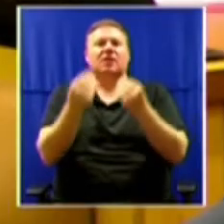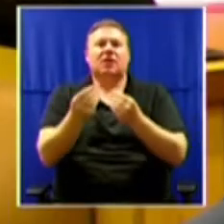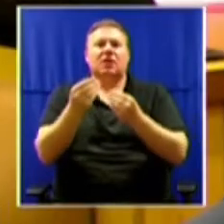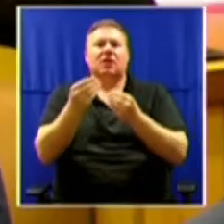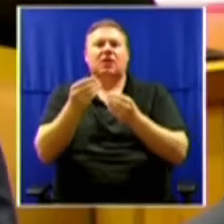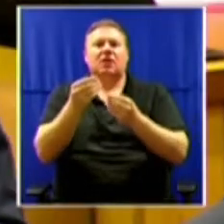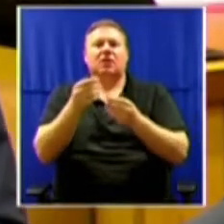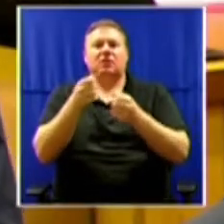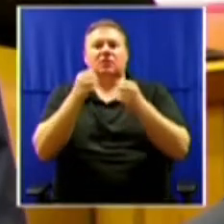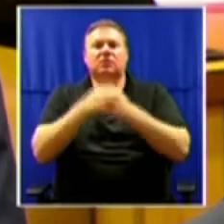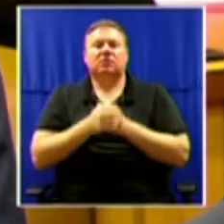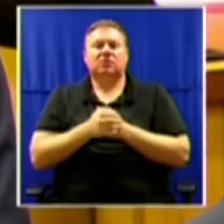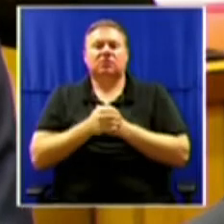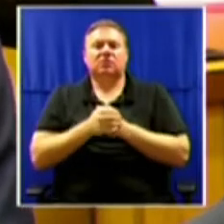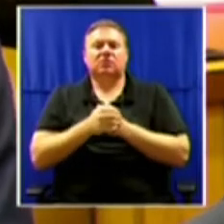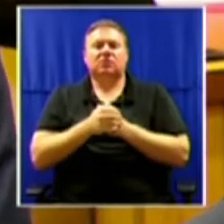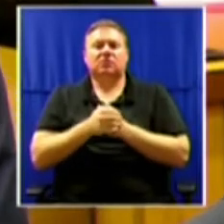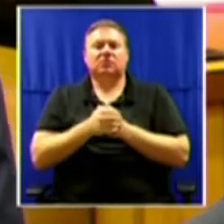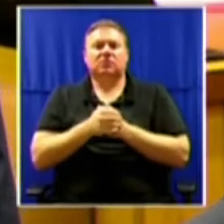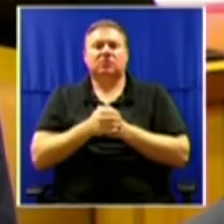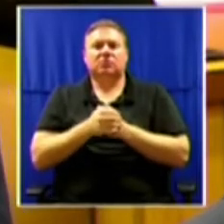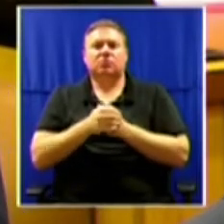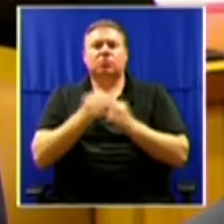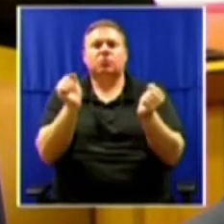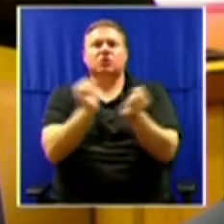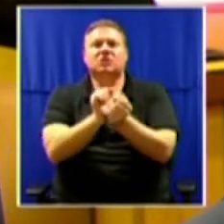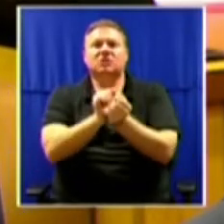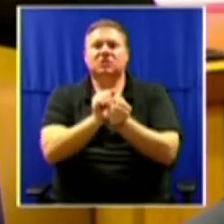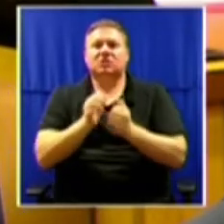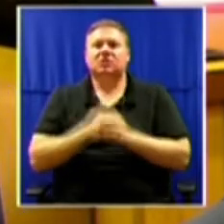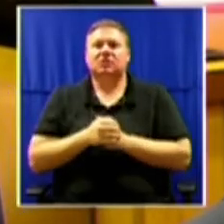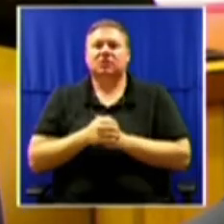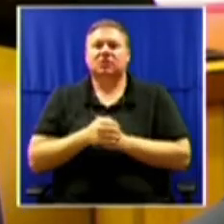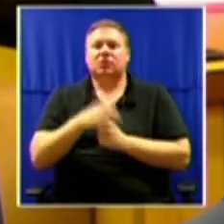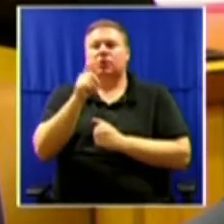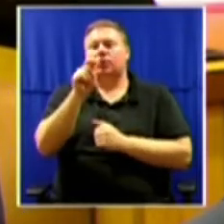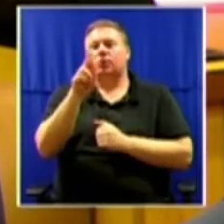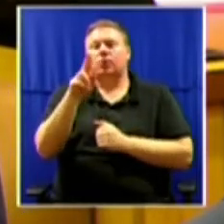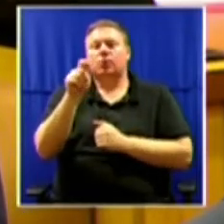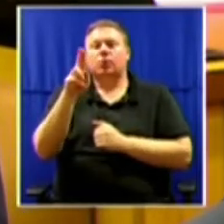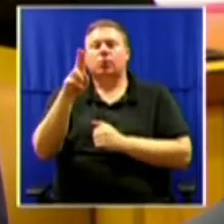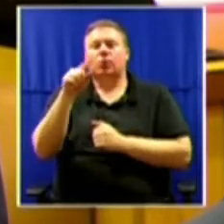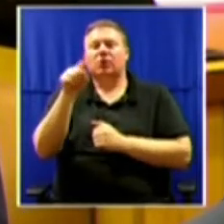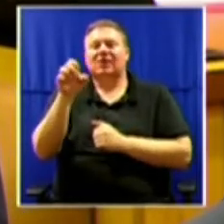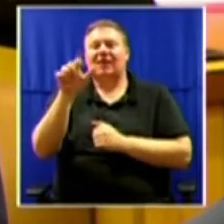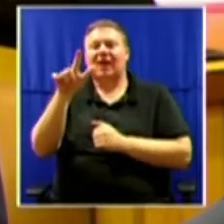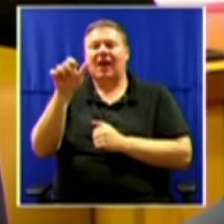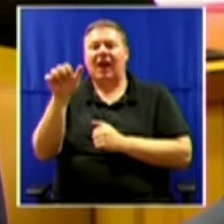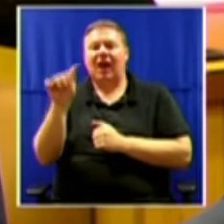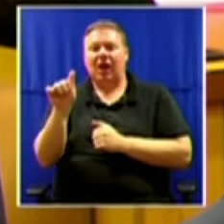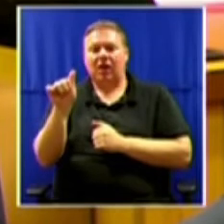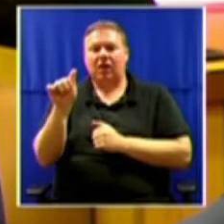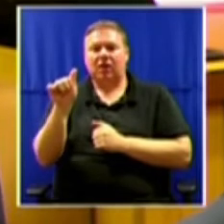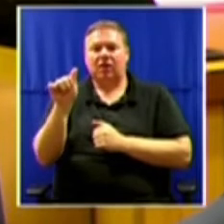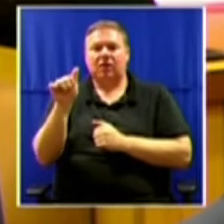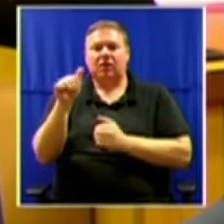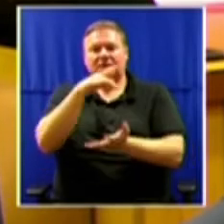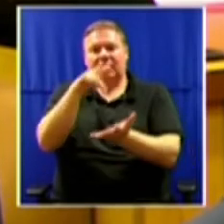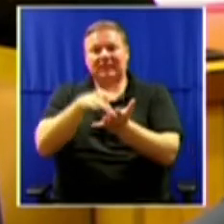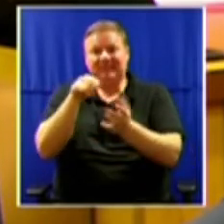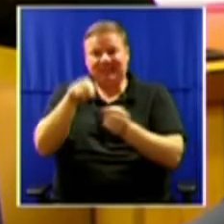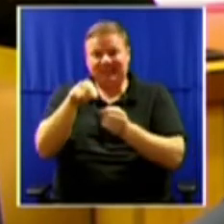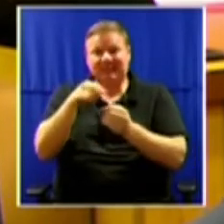The Thuthuzela care centers are one-stop facilities that have been introduced as a critical part of South